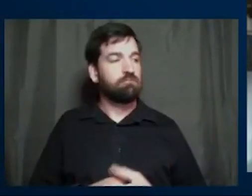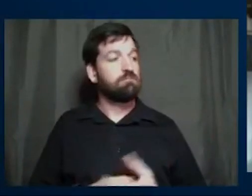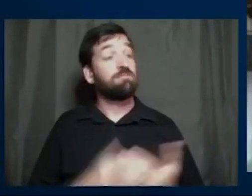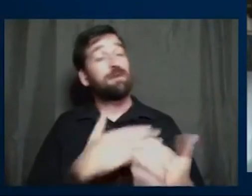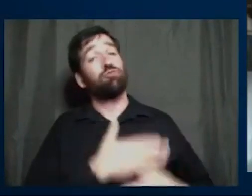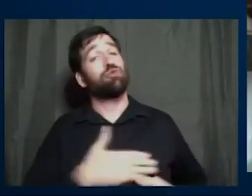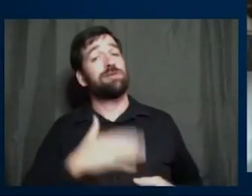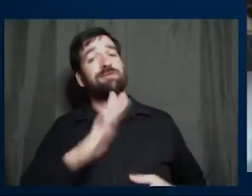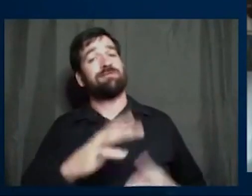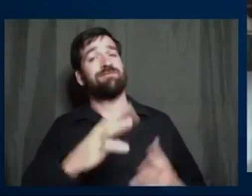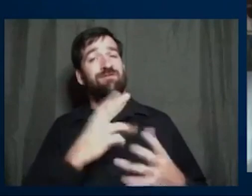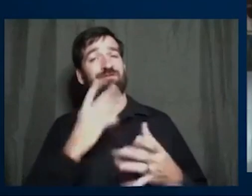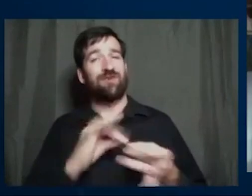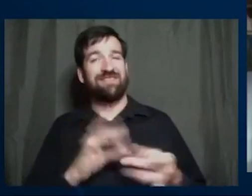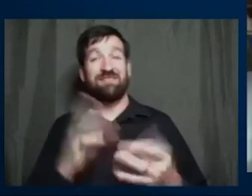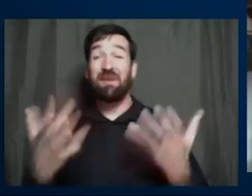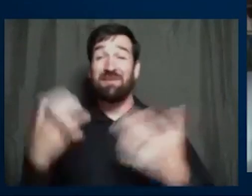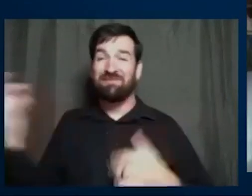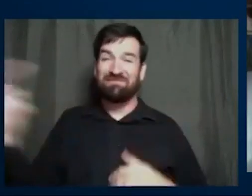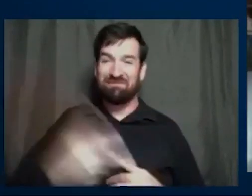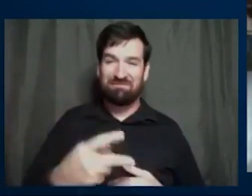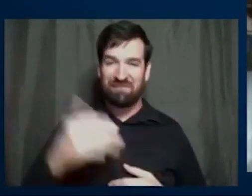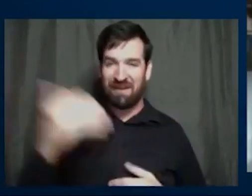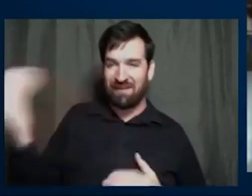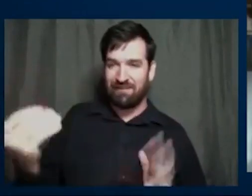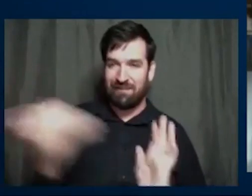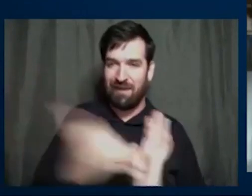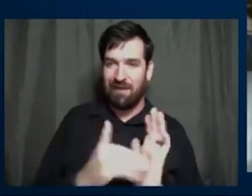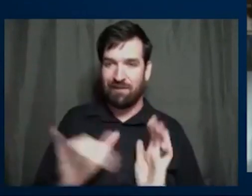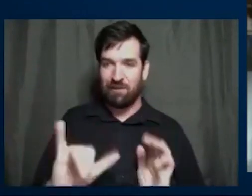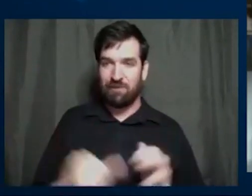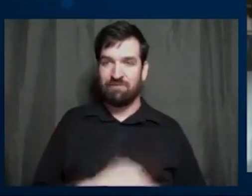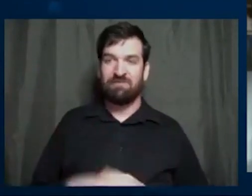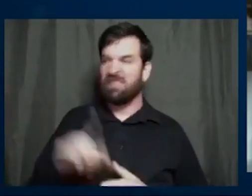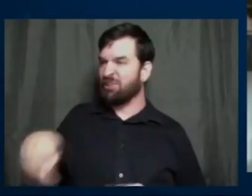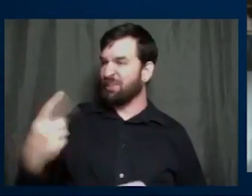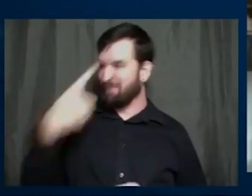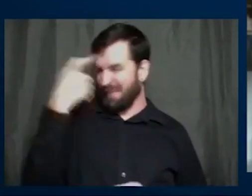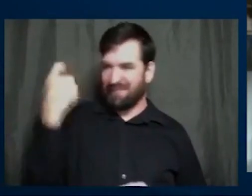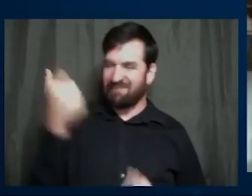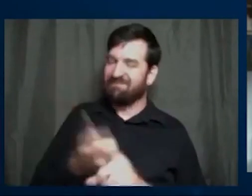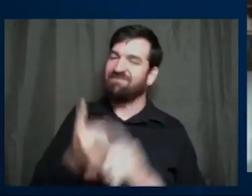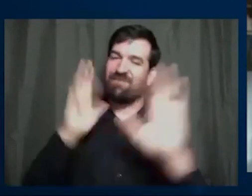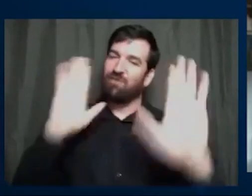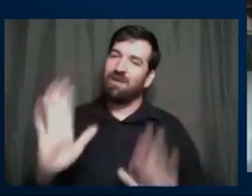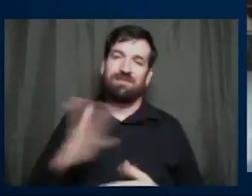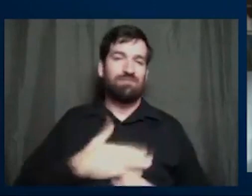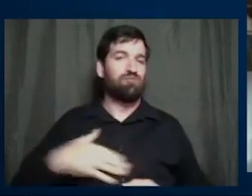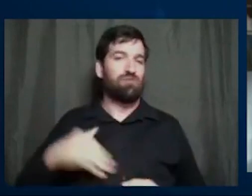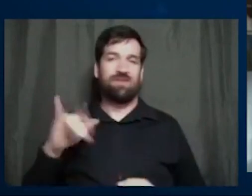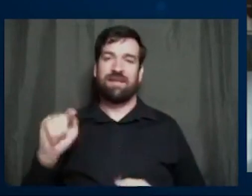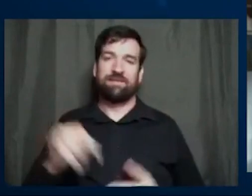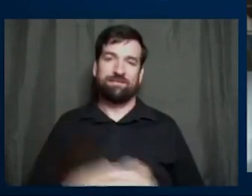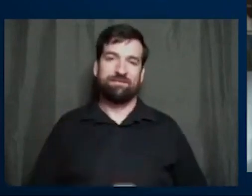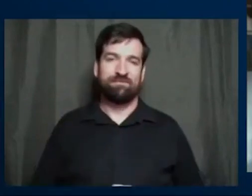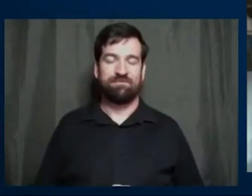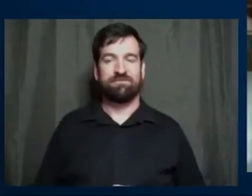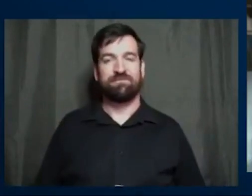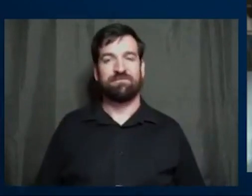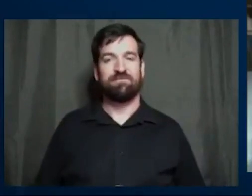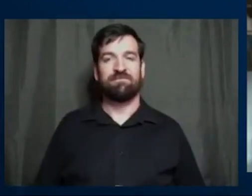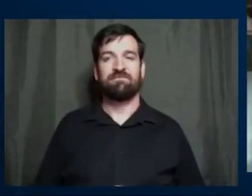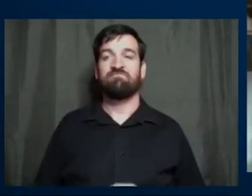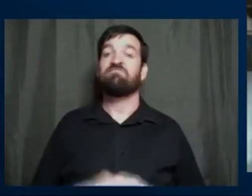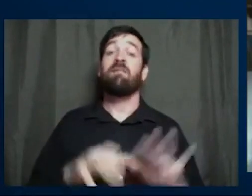have you back on, too, just because. You've just been great. We appreciate you just, like I said, kind of being calm through